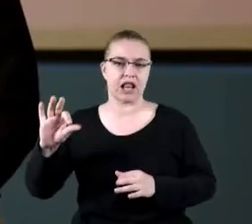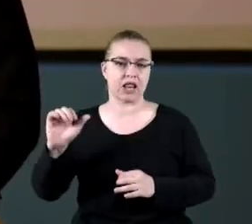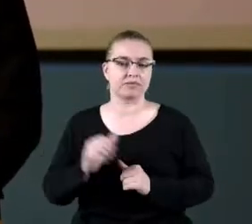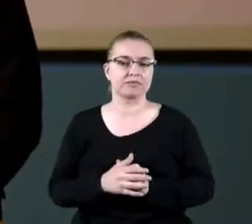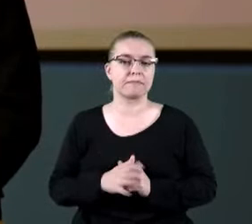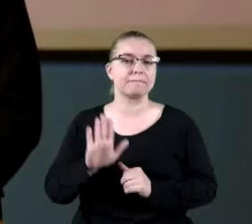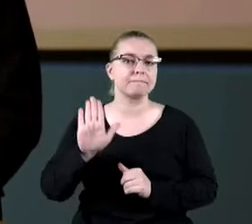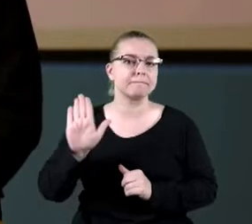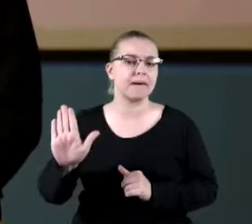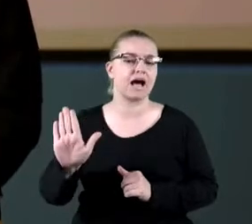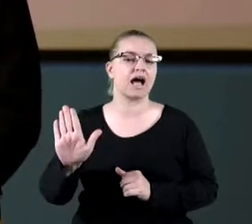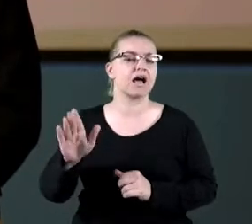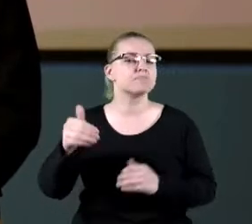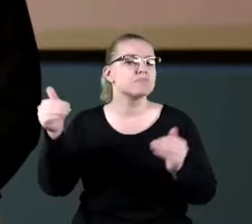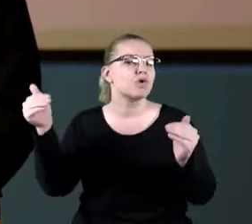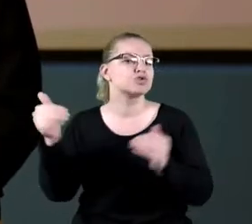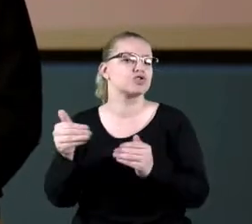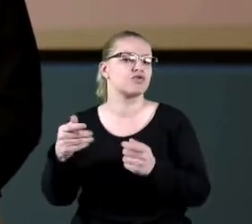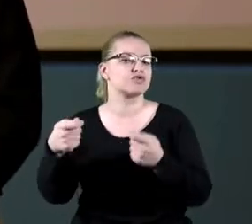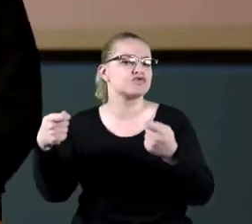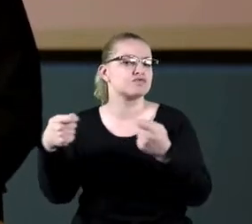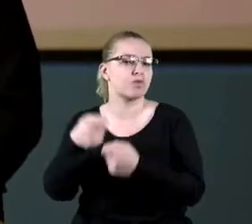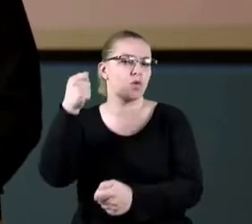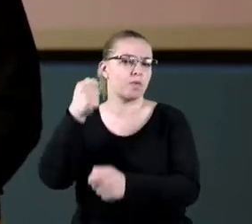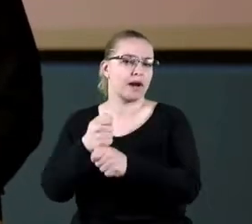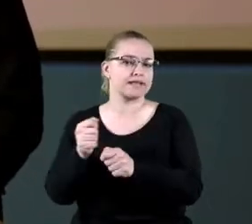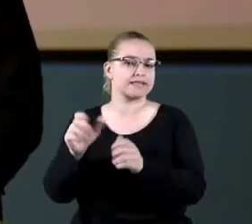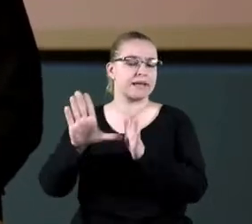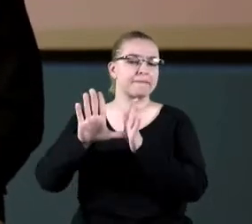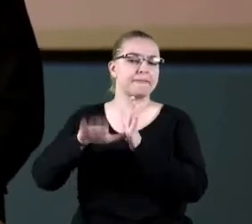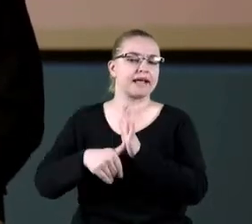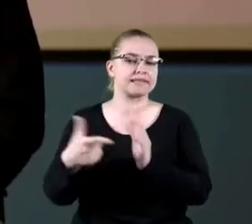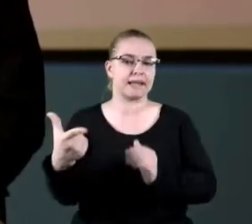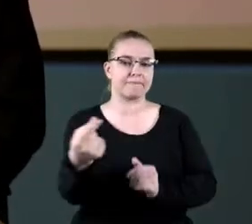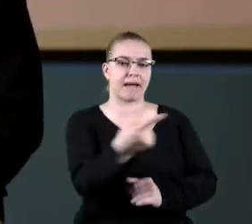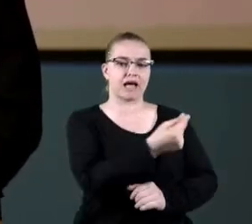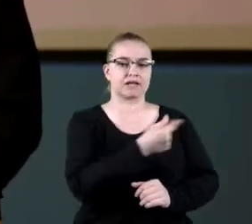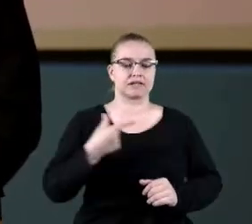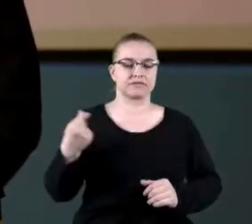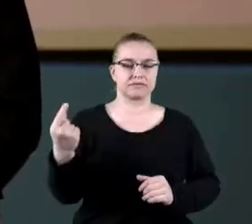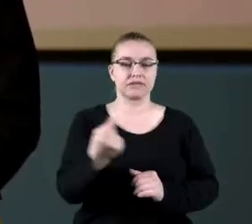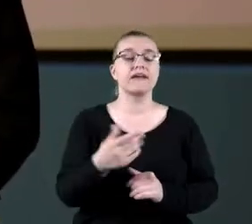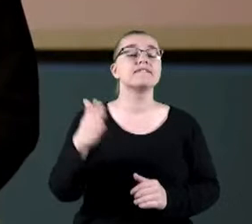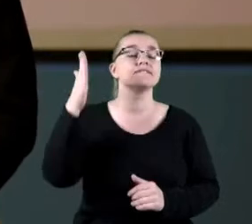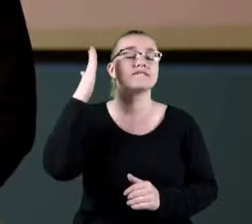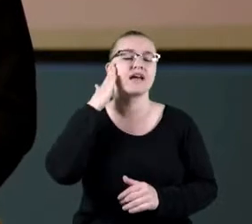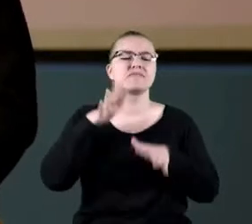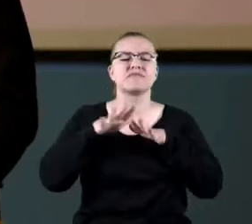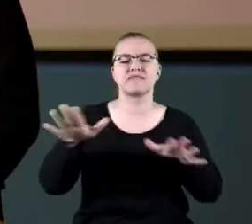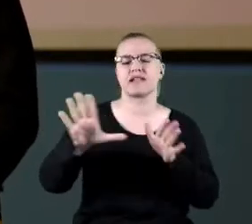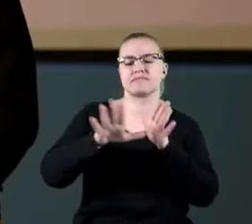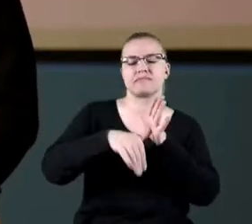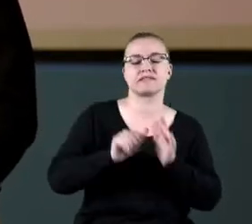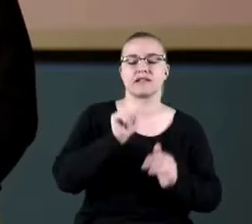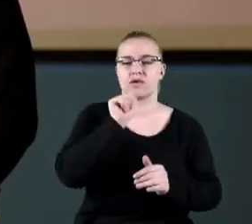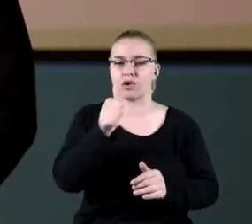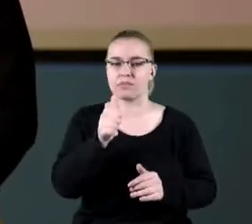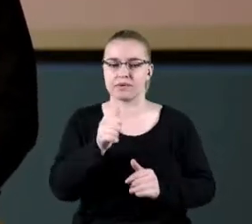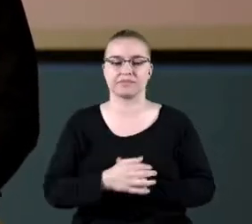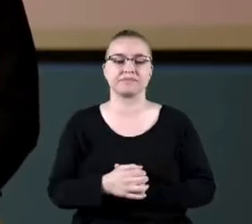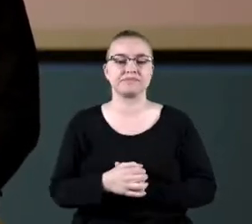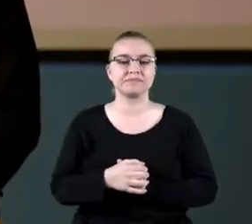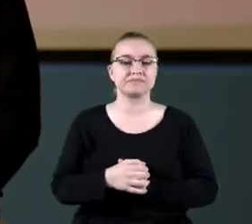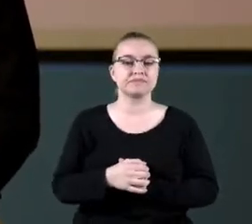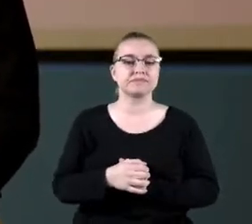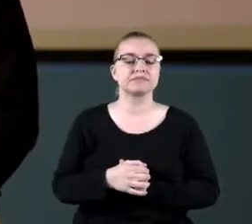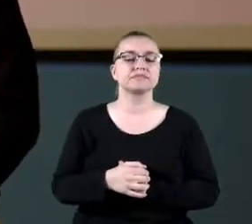among cities. You know that a large number of the European cities, not all, but many,